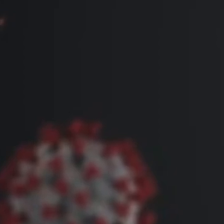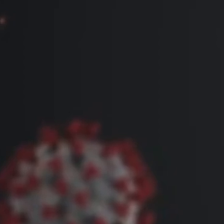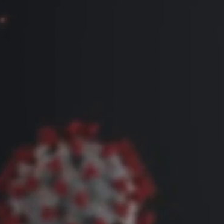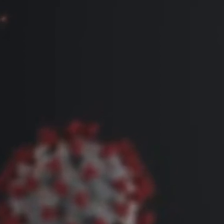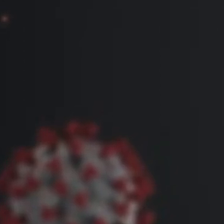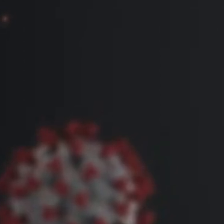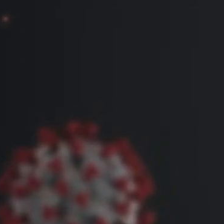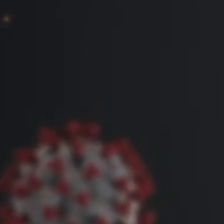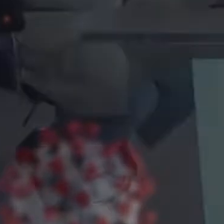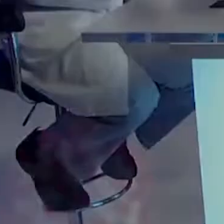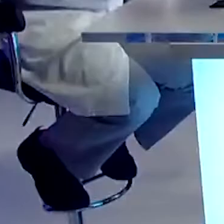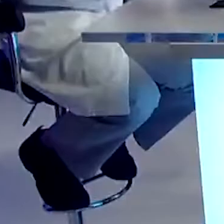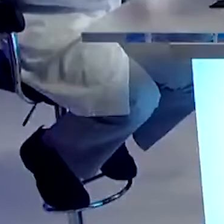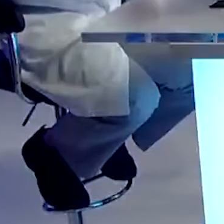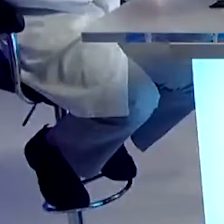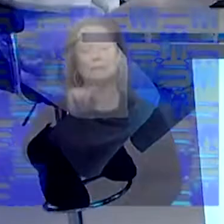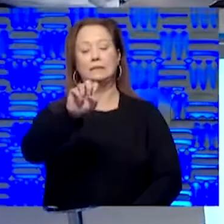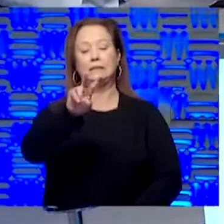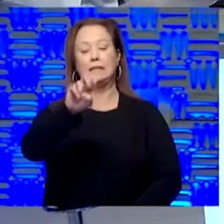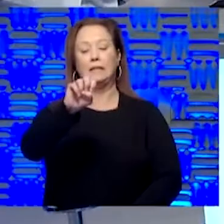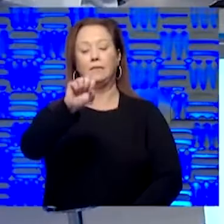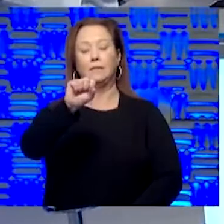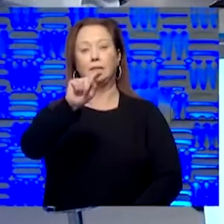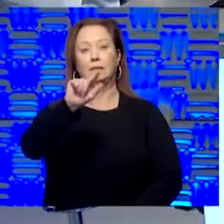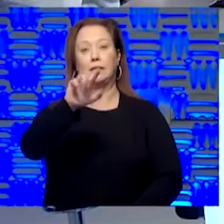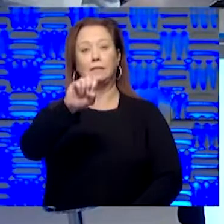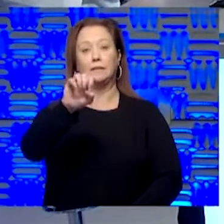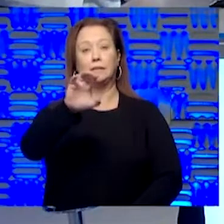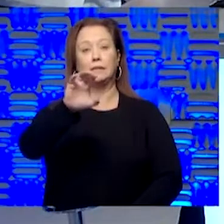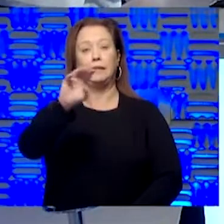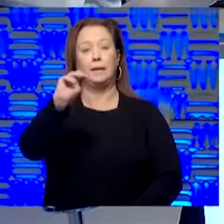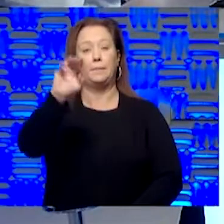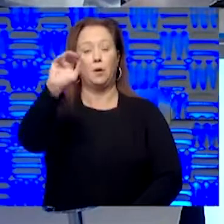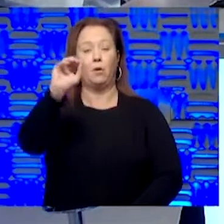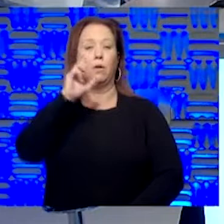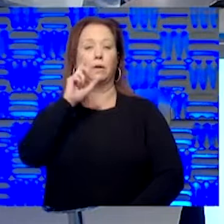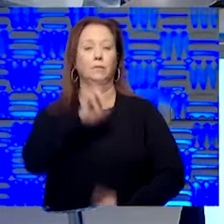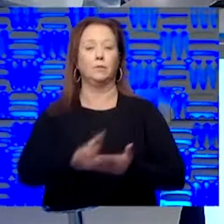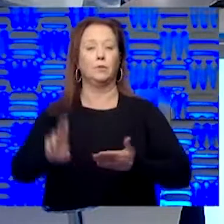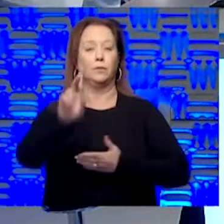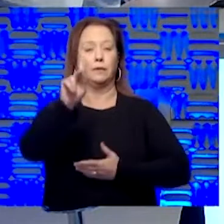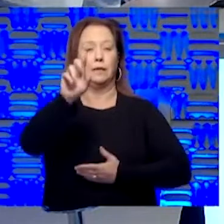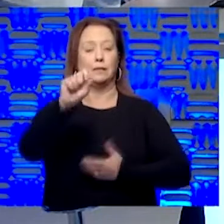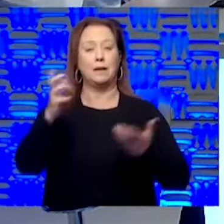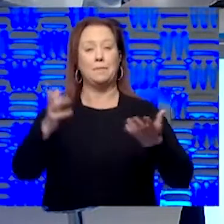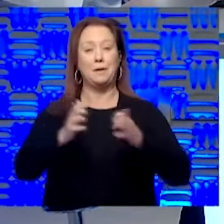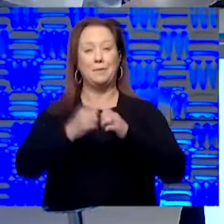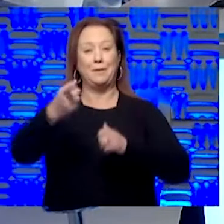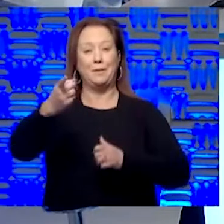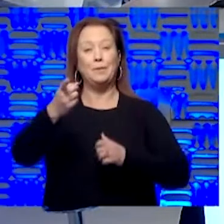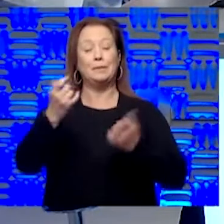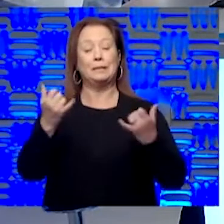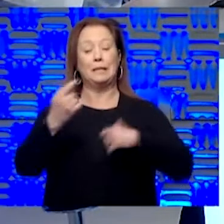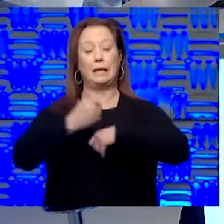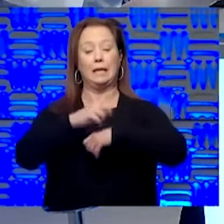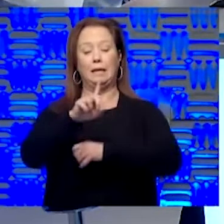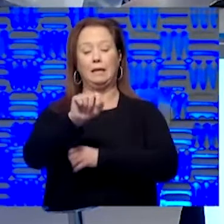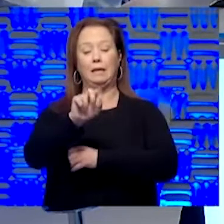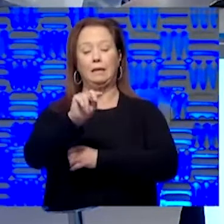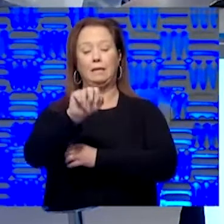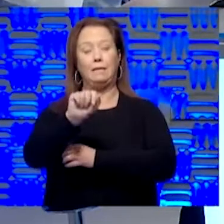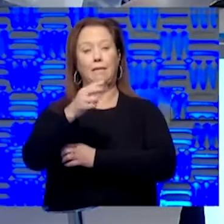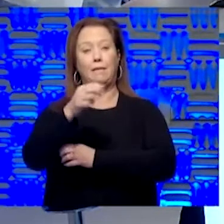Good morning. This is Steve Stites, Chief Medical Officer at the University of Kansas Health System. I'm here with you this morning with Dr. Dana